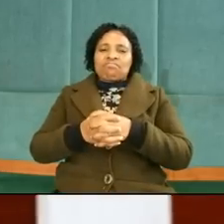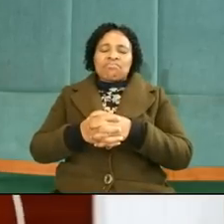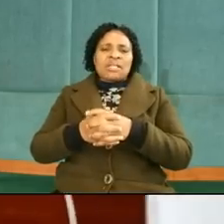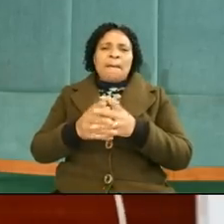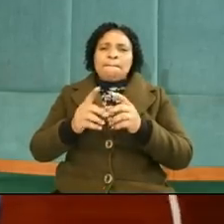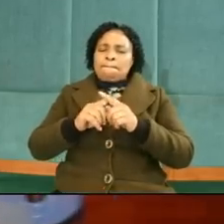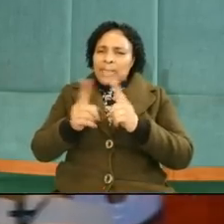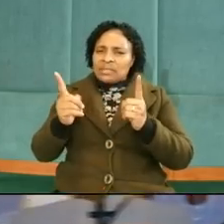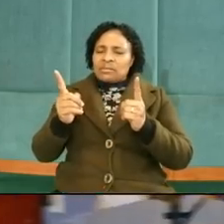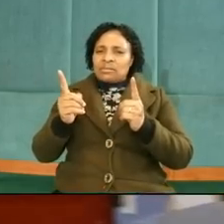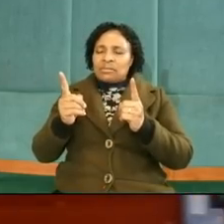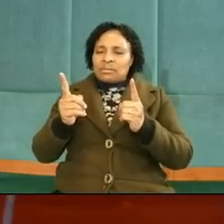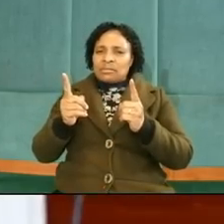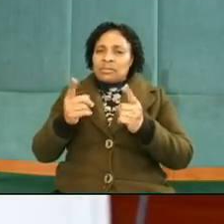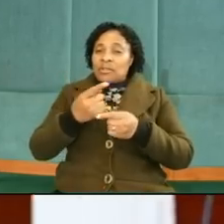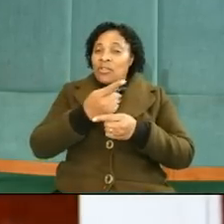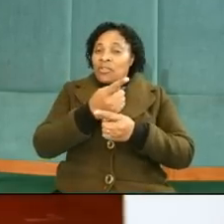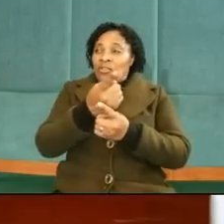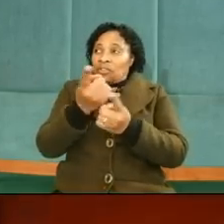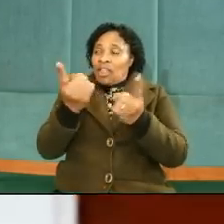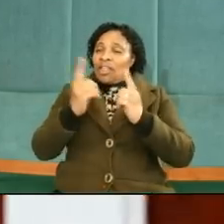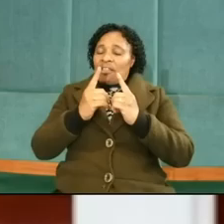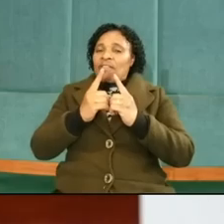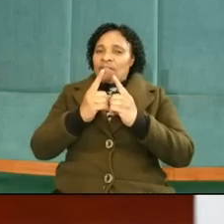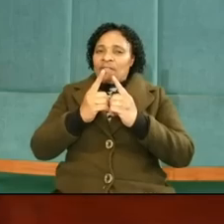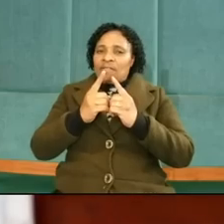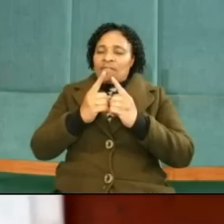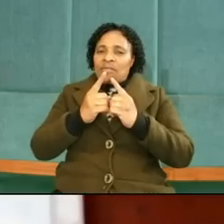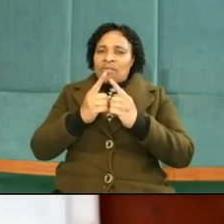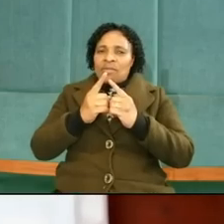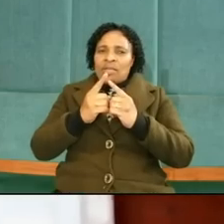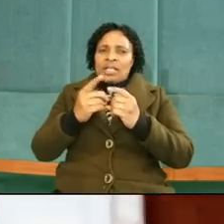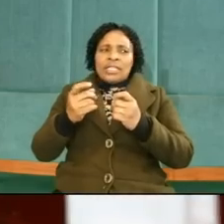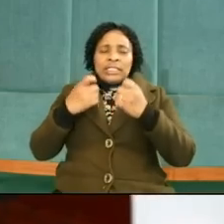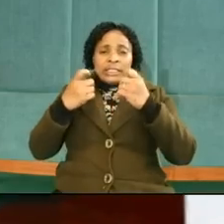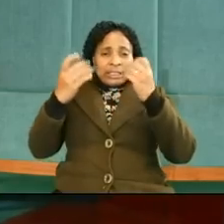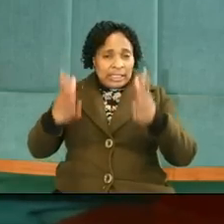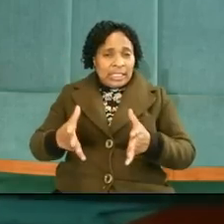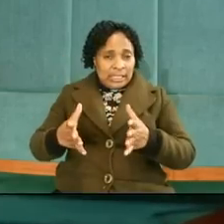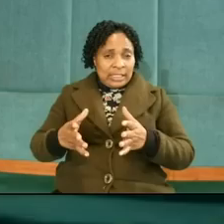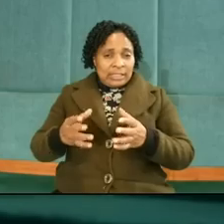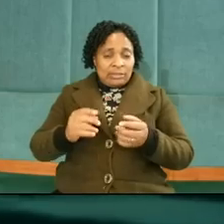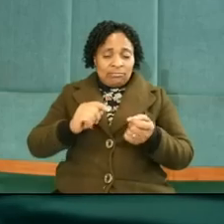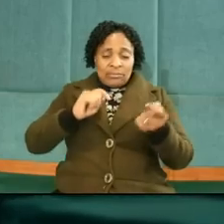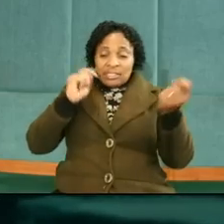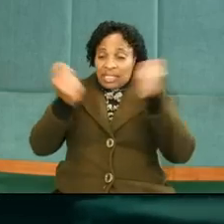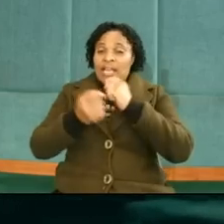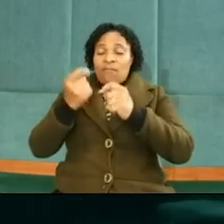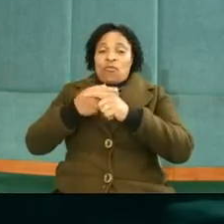but that the, come on, help me read, but that the wicked may turn from